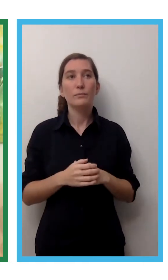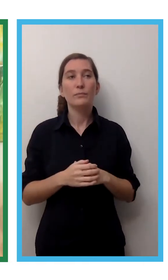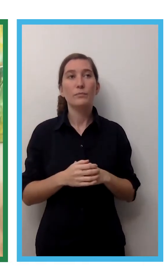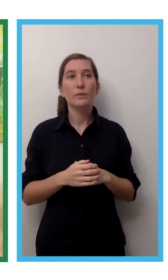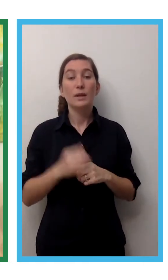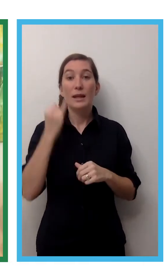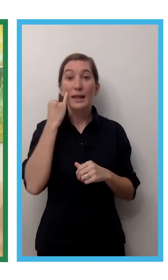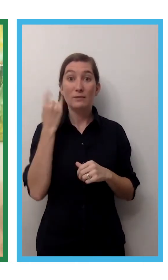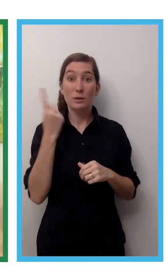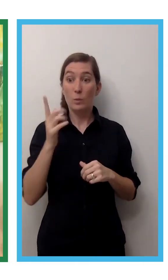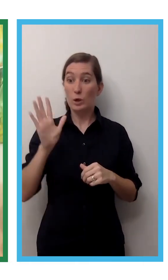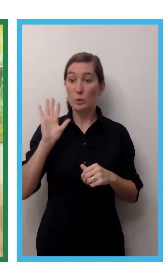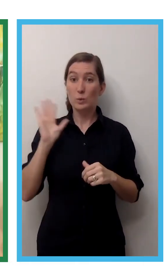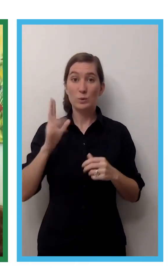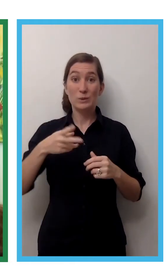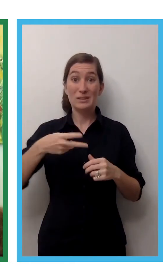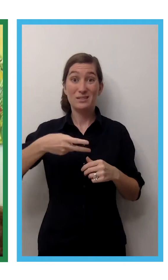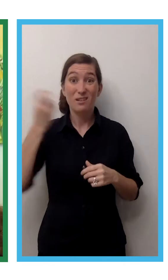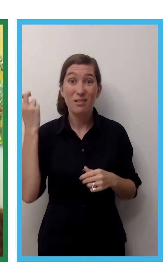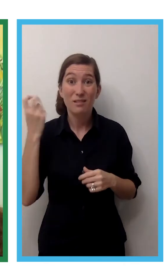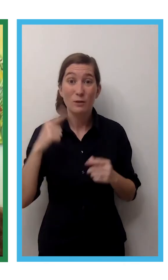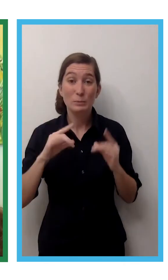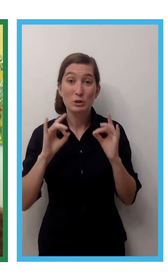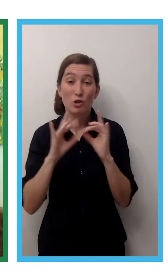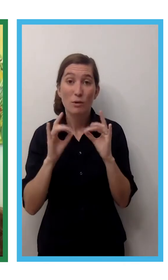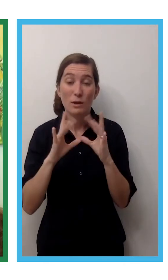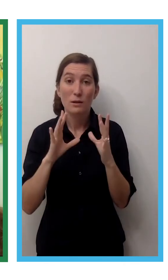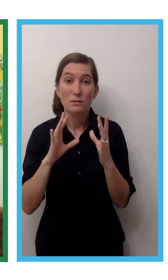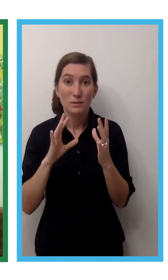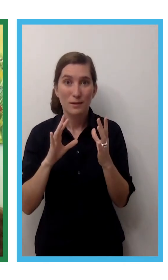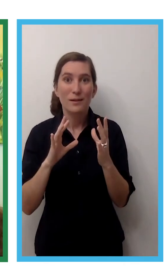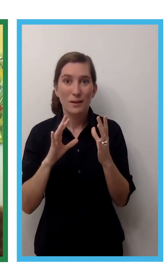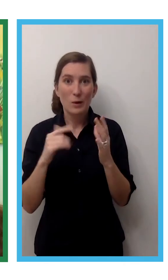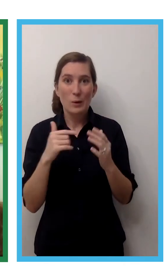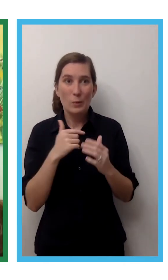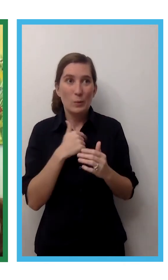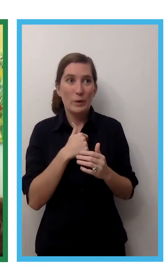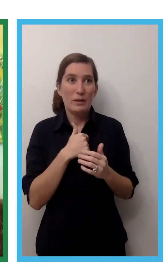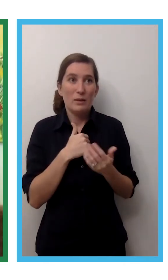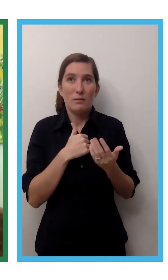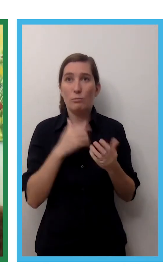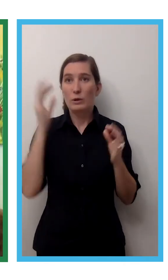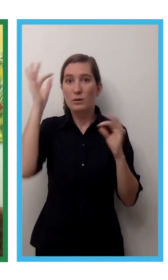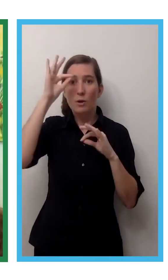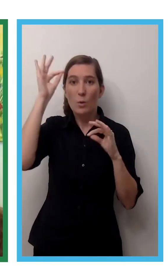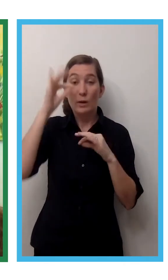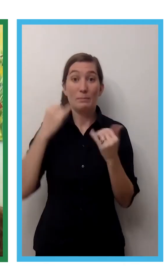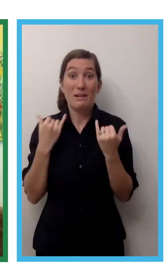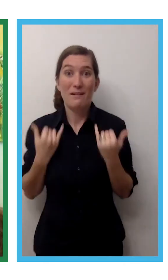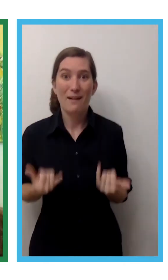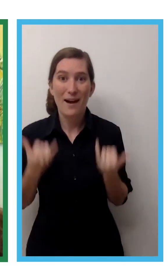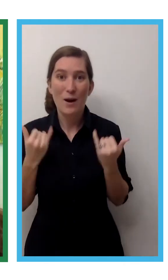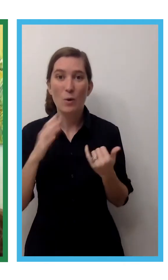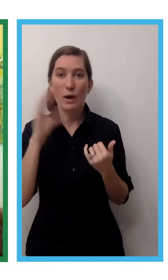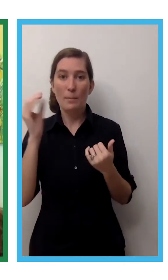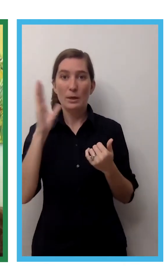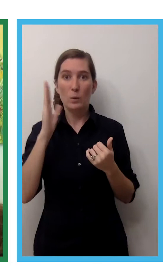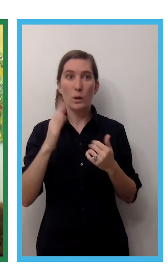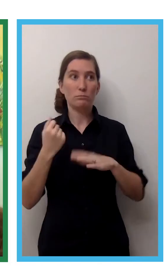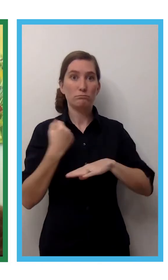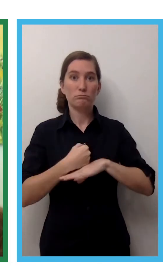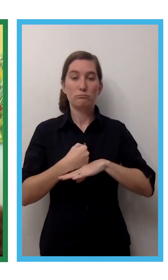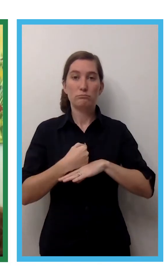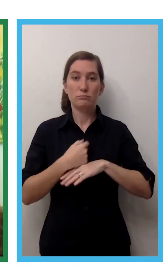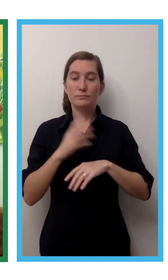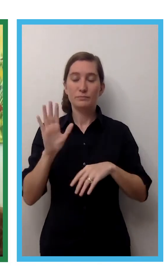on, video, and the whole company shuts down for 2 days to do to fix it, D&I training. So it